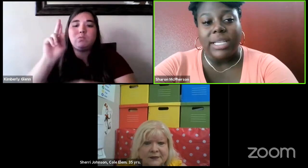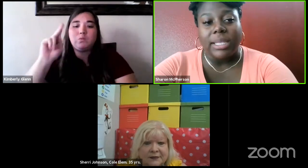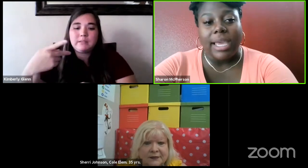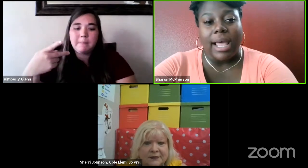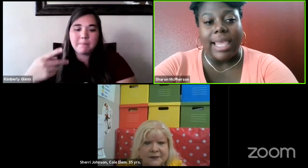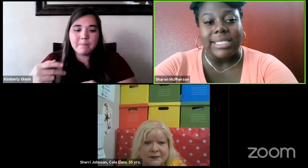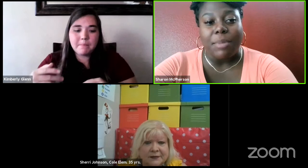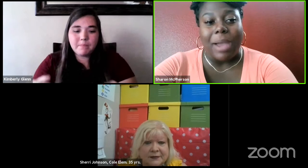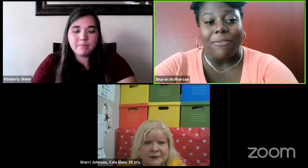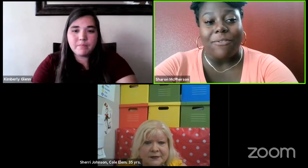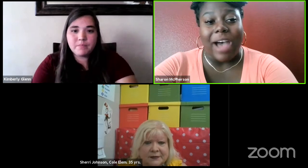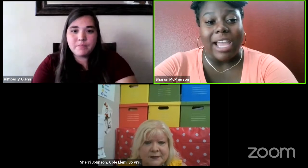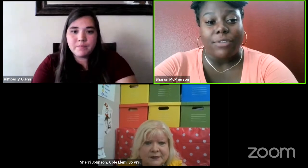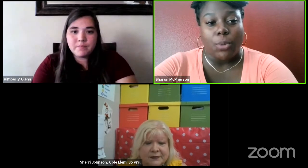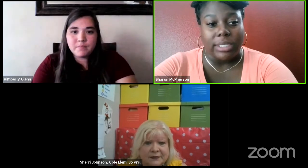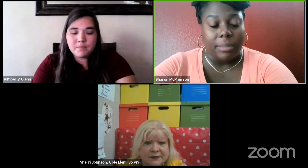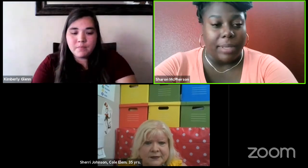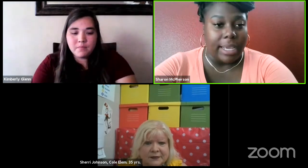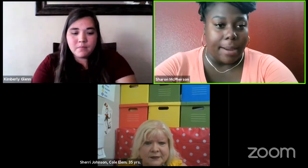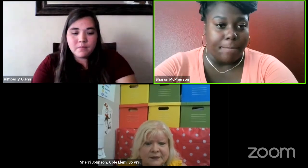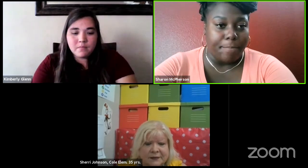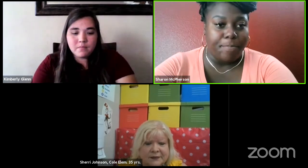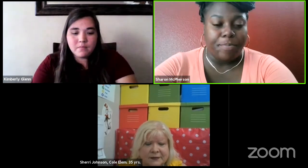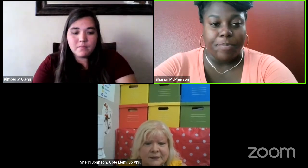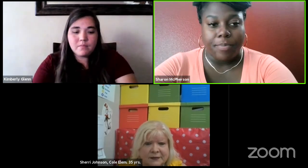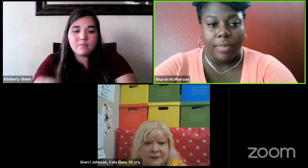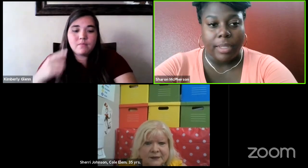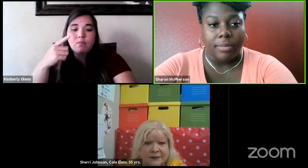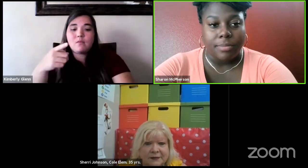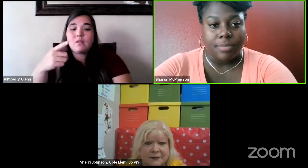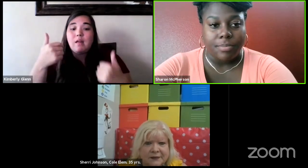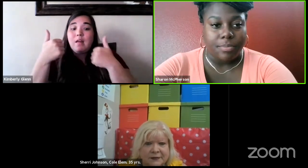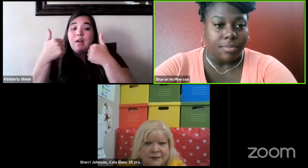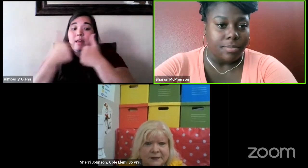we're hoping to end the last game about 5:20 p.m.